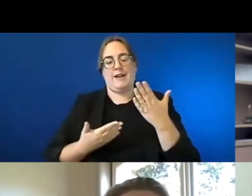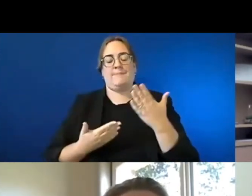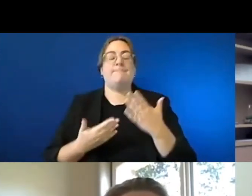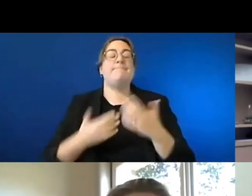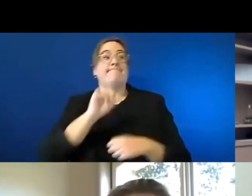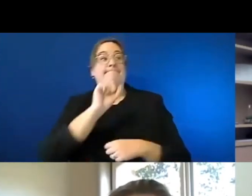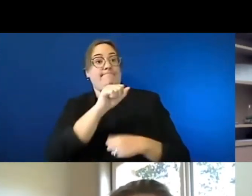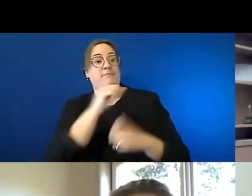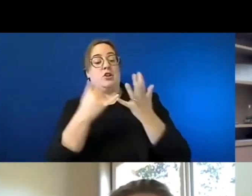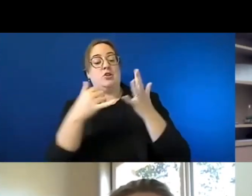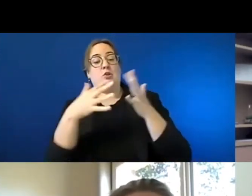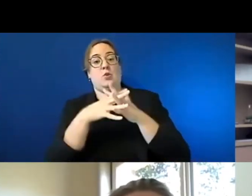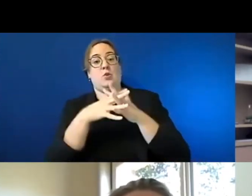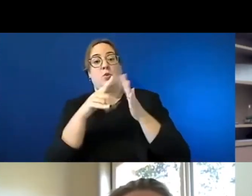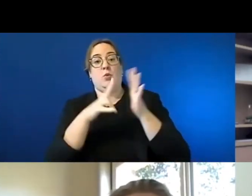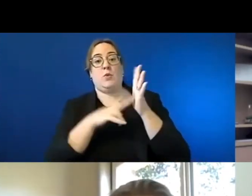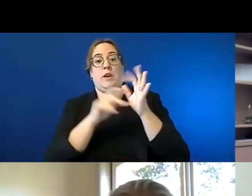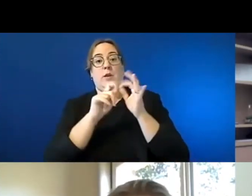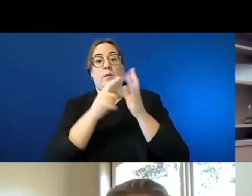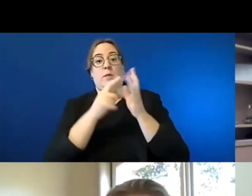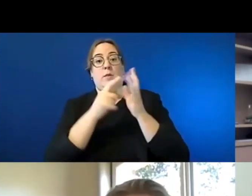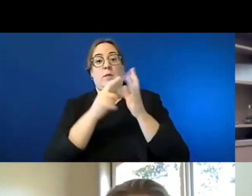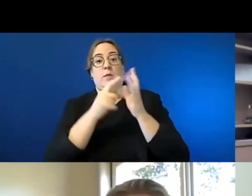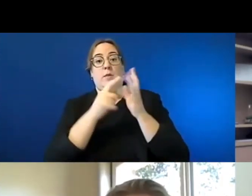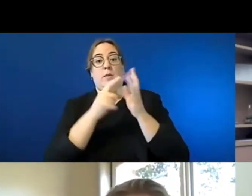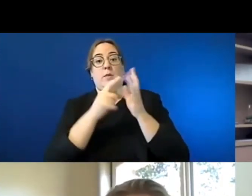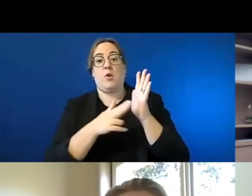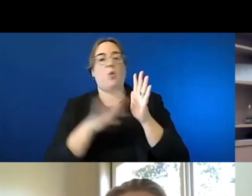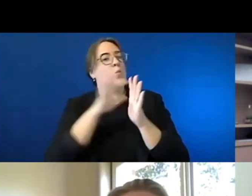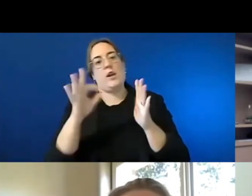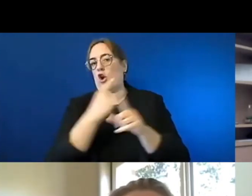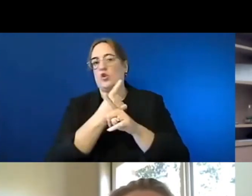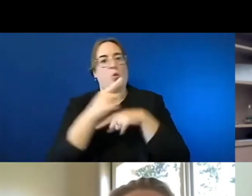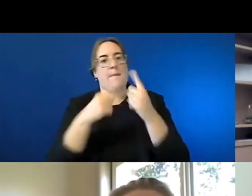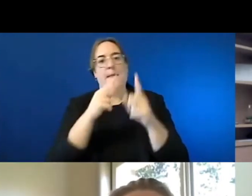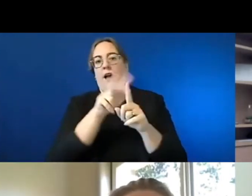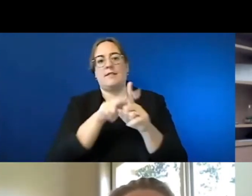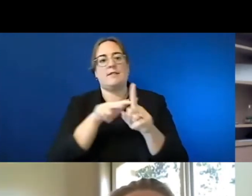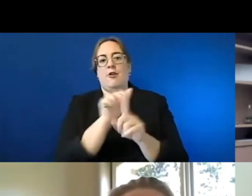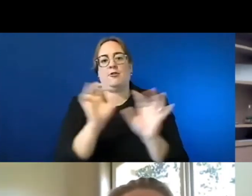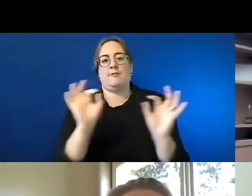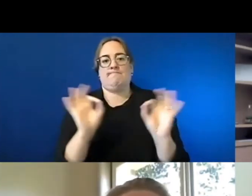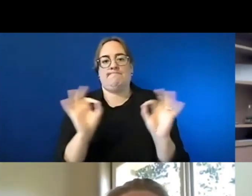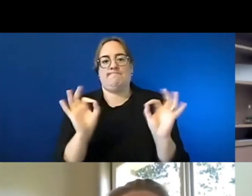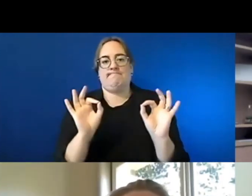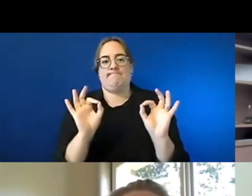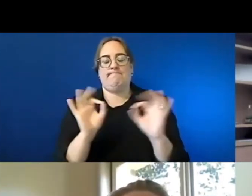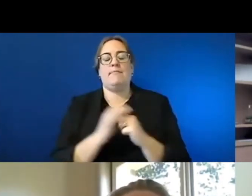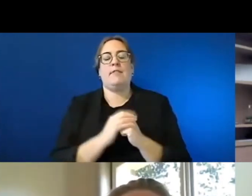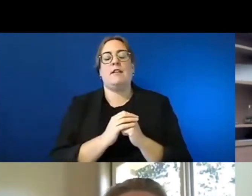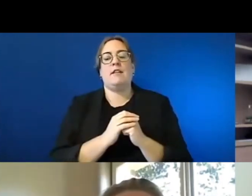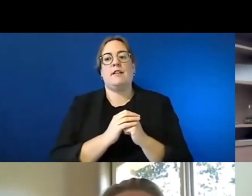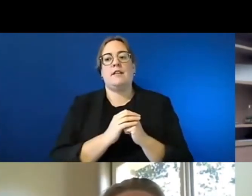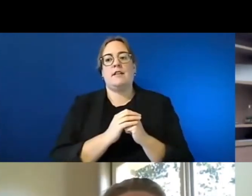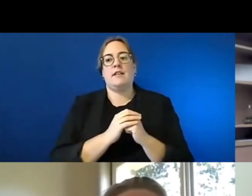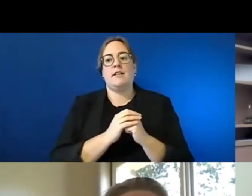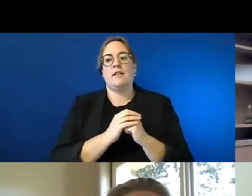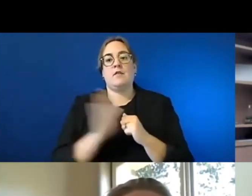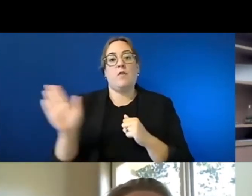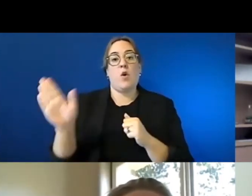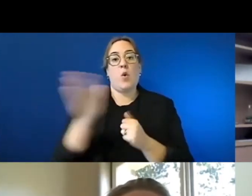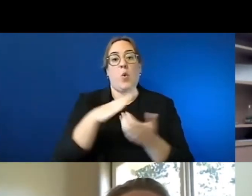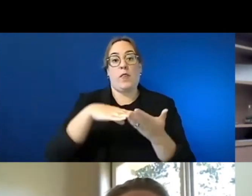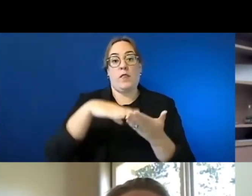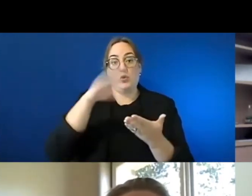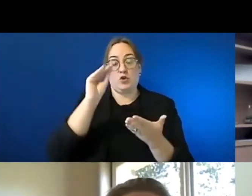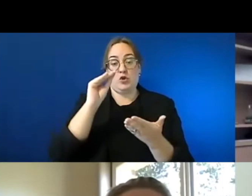the diagnosis at all. Similar to what Michelle just said, you know, we for every student, we write